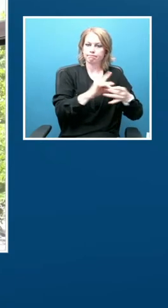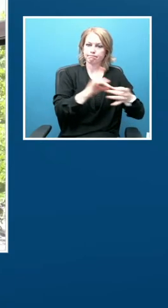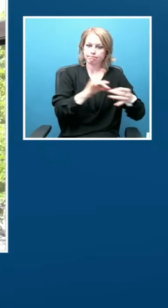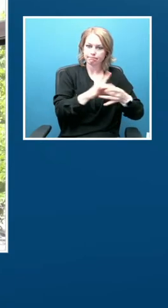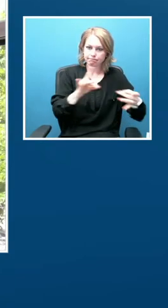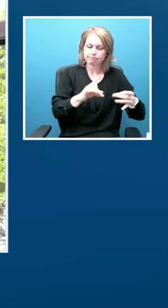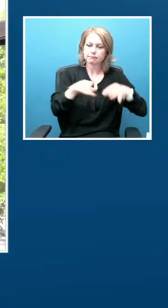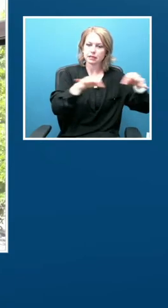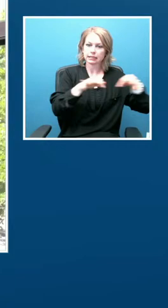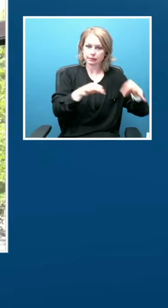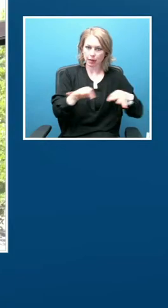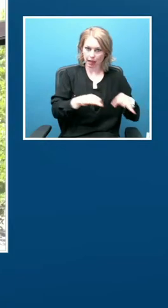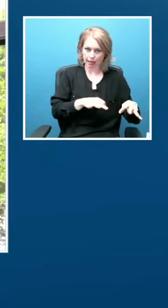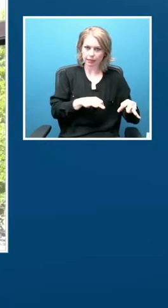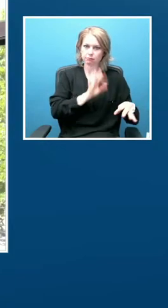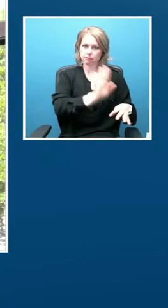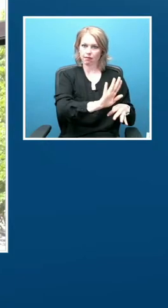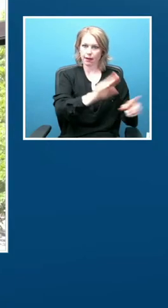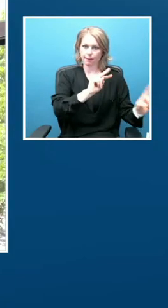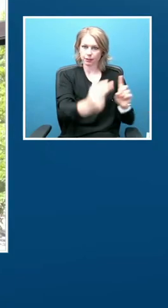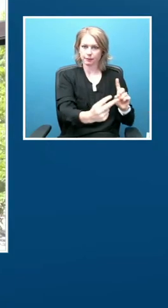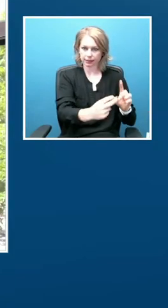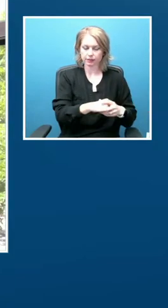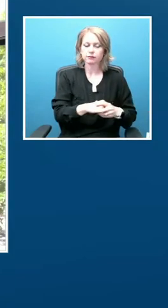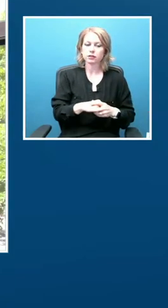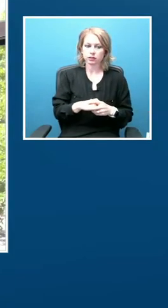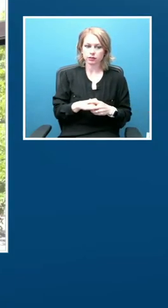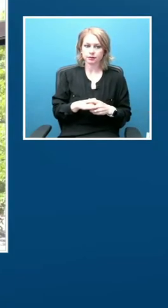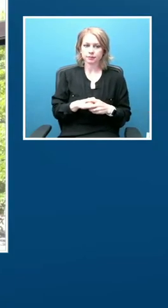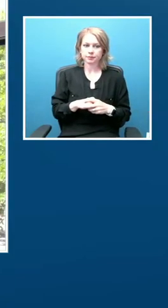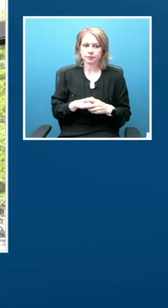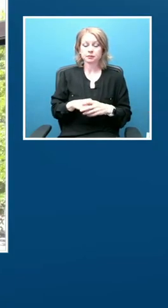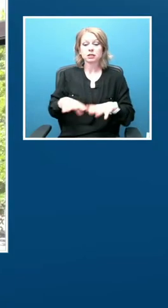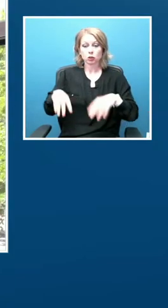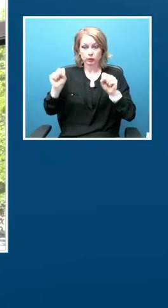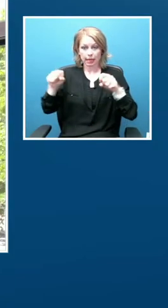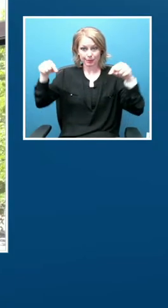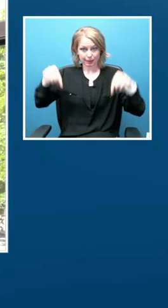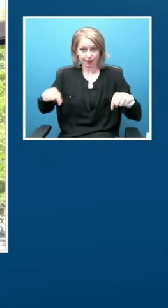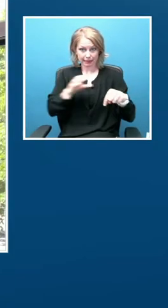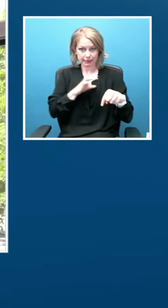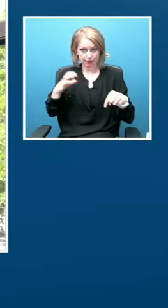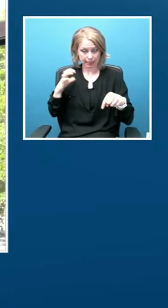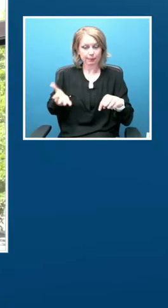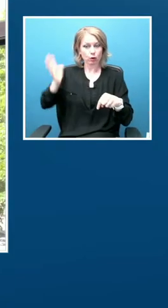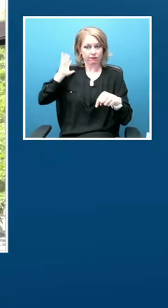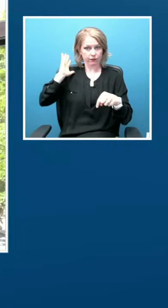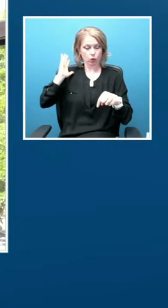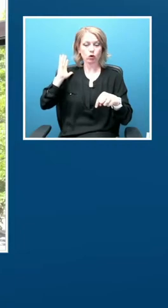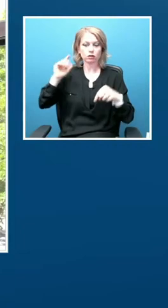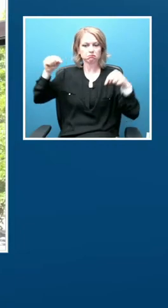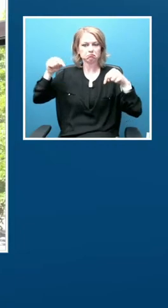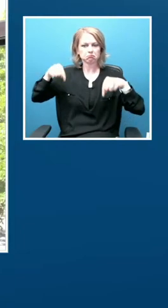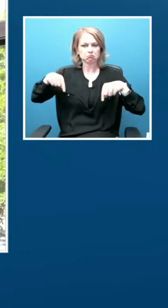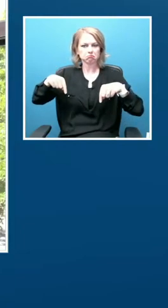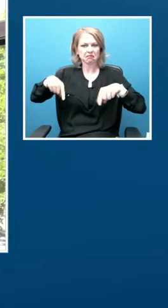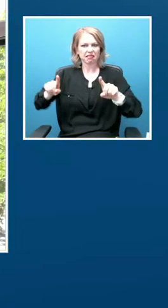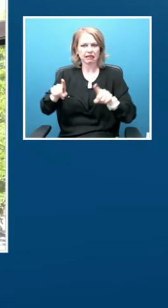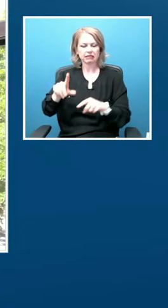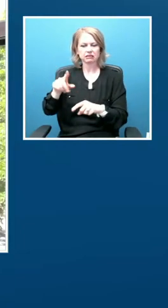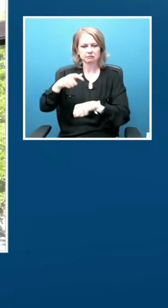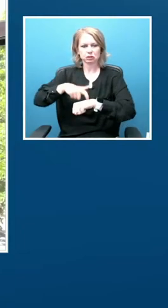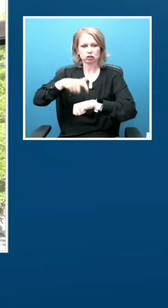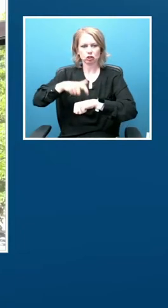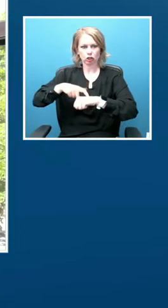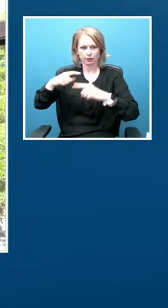and oral argument. The Credential Committee's rules of procedure were adopted by this committee at a prior meeting during this term and therefore continue to govern the